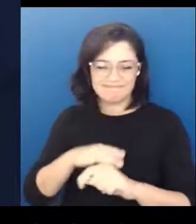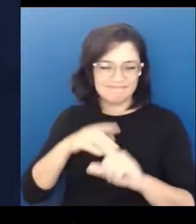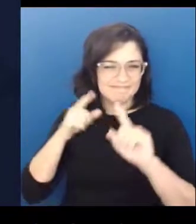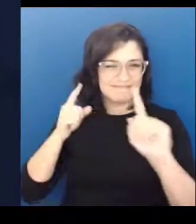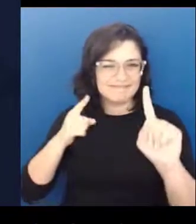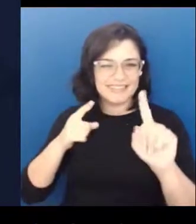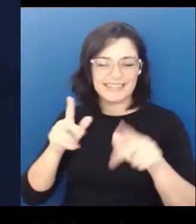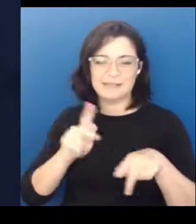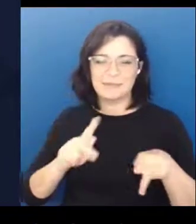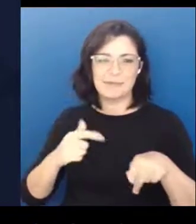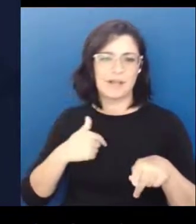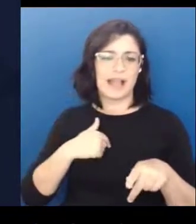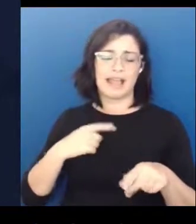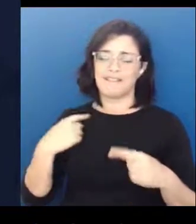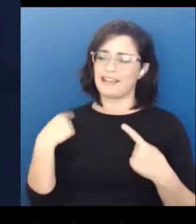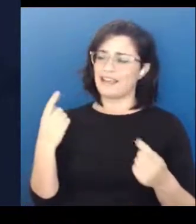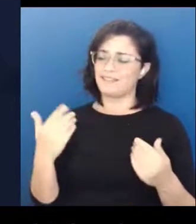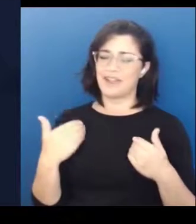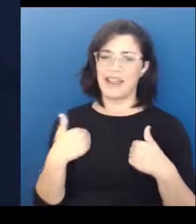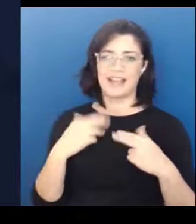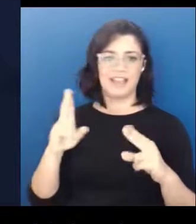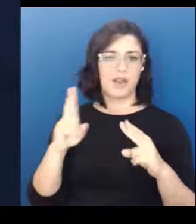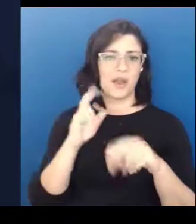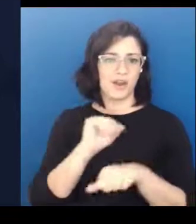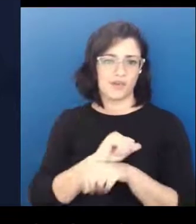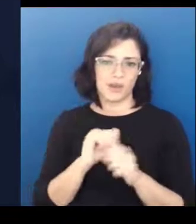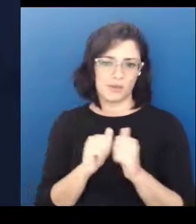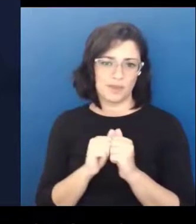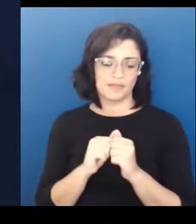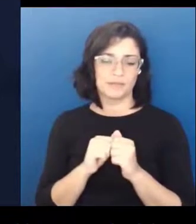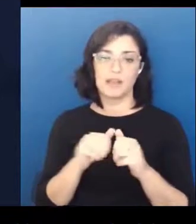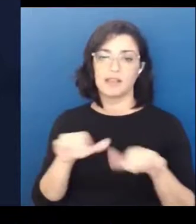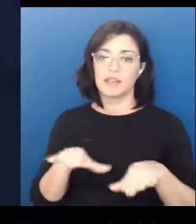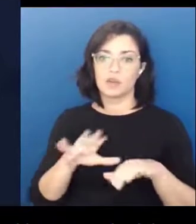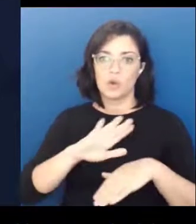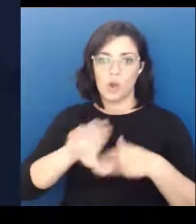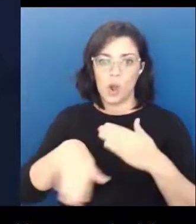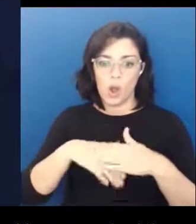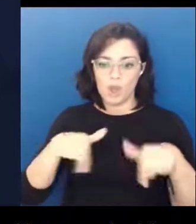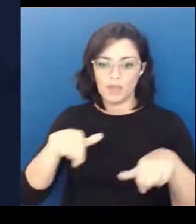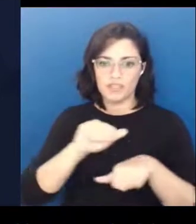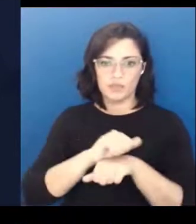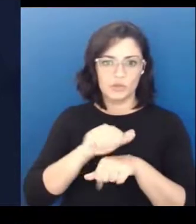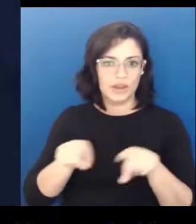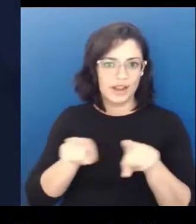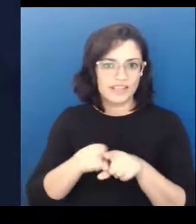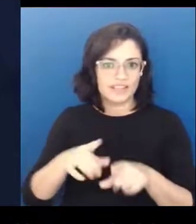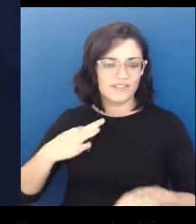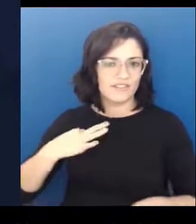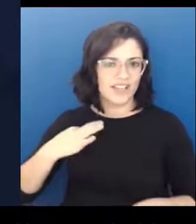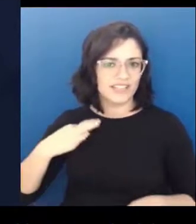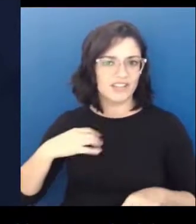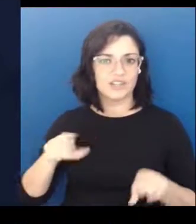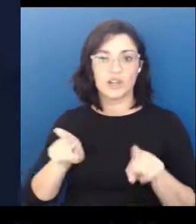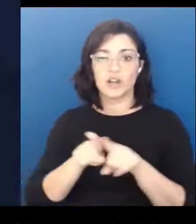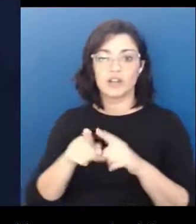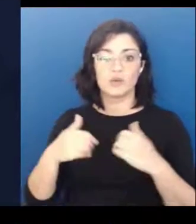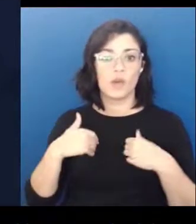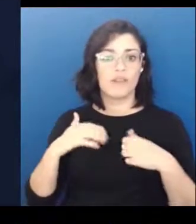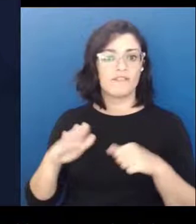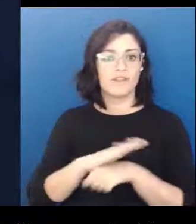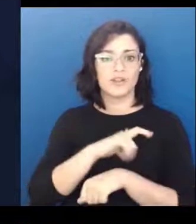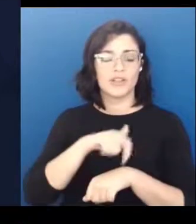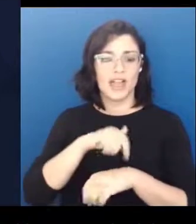working with. They do all this work as volunteers and also hold down full-time jobs or run their own